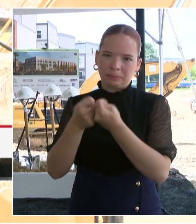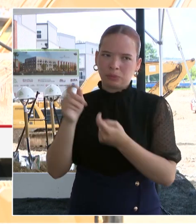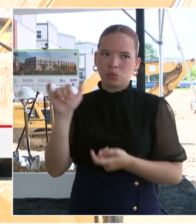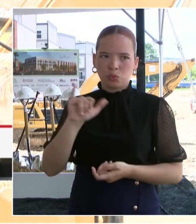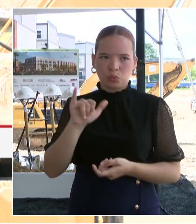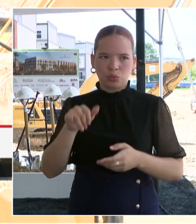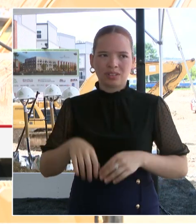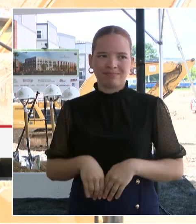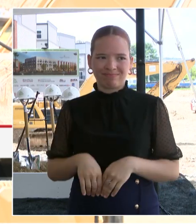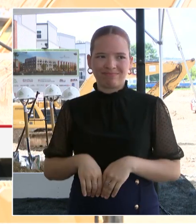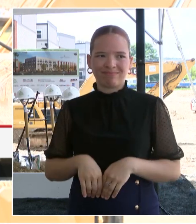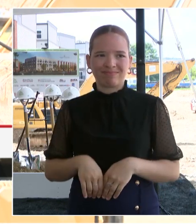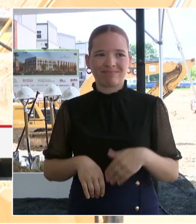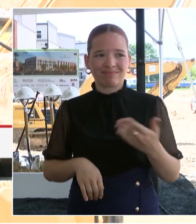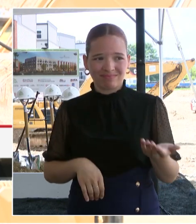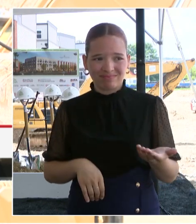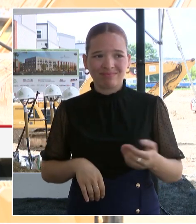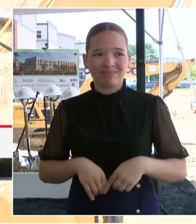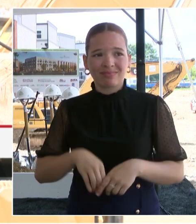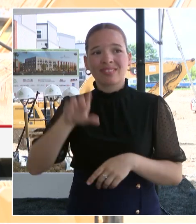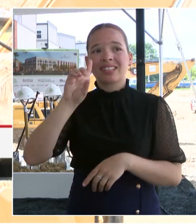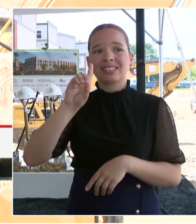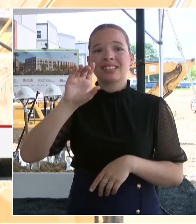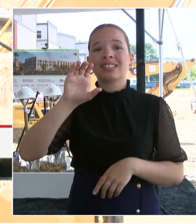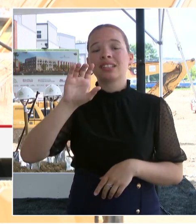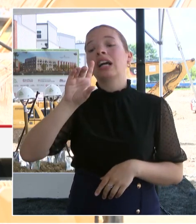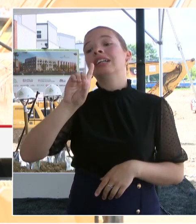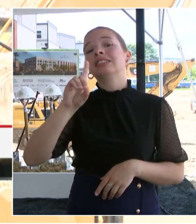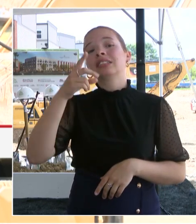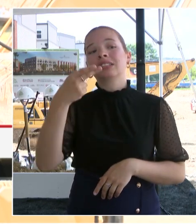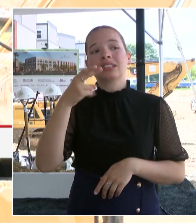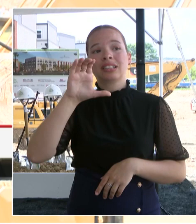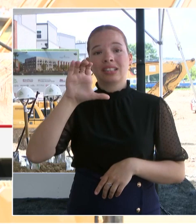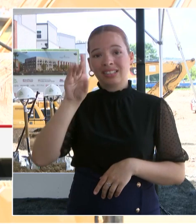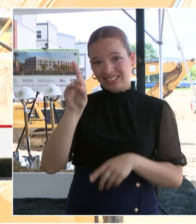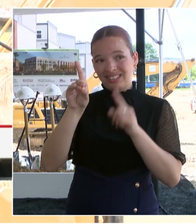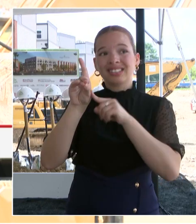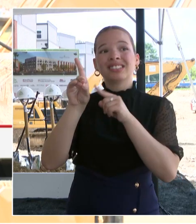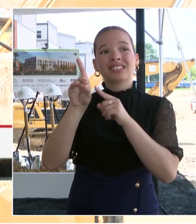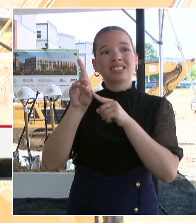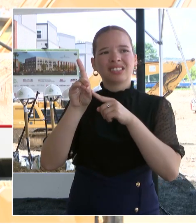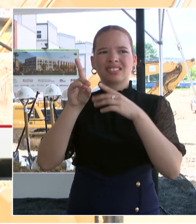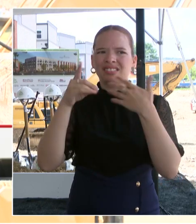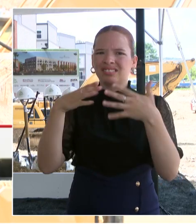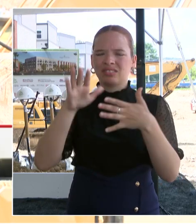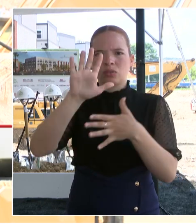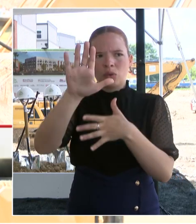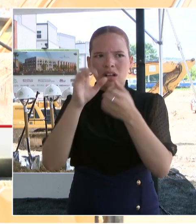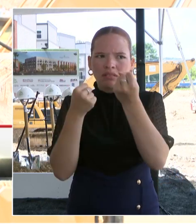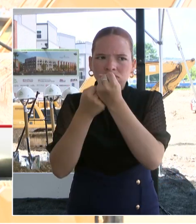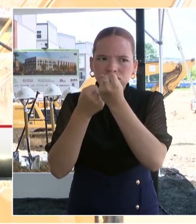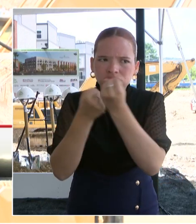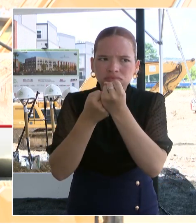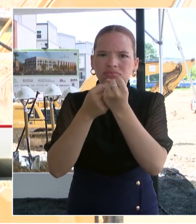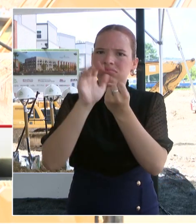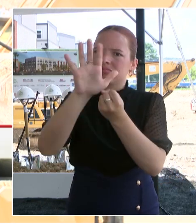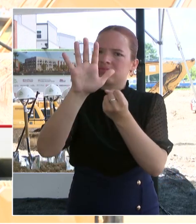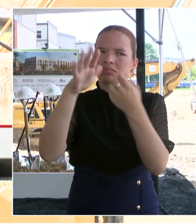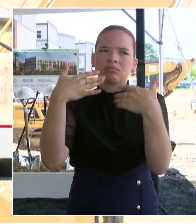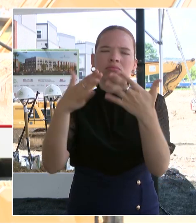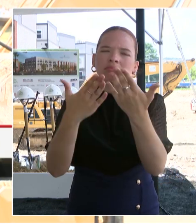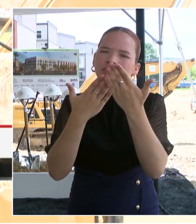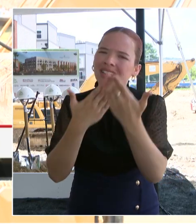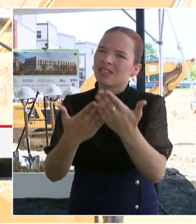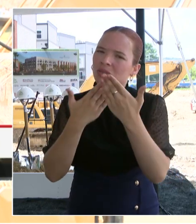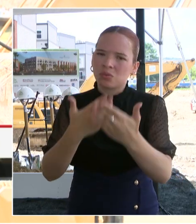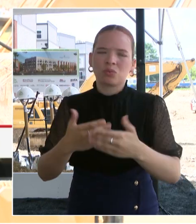DHCD, which received a shout out a minute ago, so I won't name names there. DCHFA, Christopher Donald, your entire team. Christopher